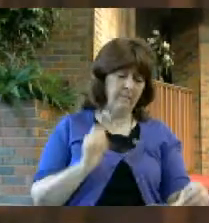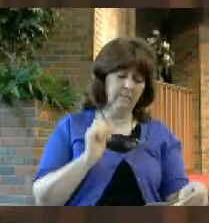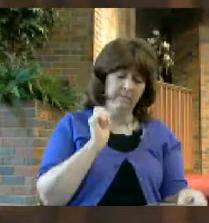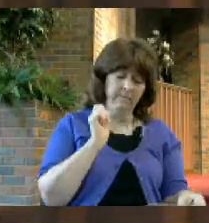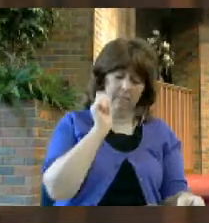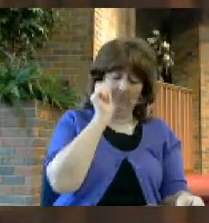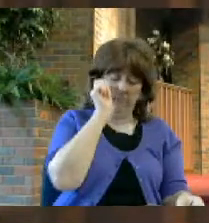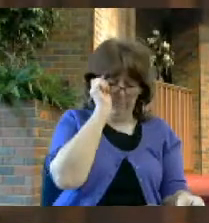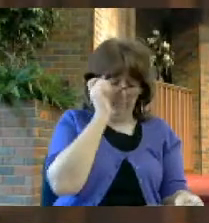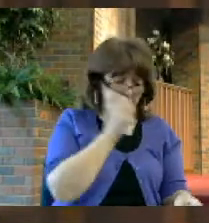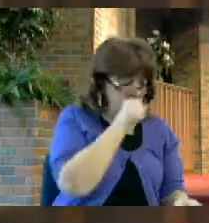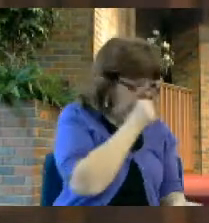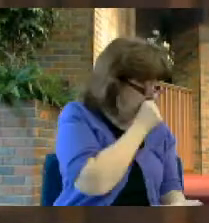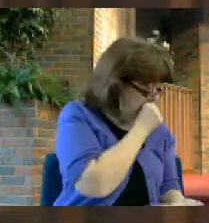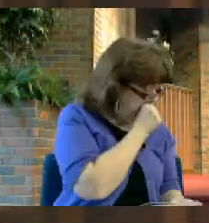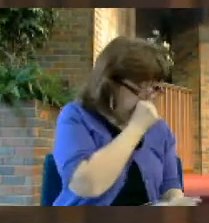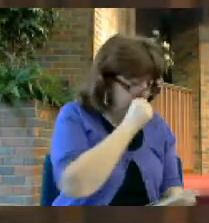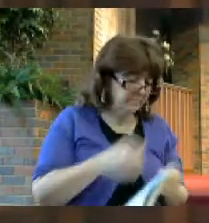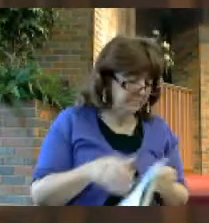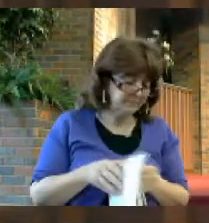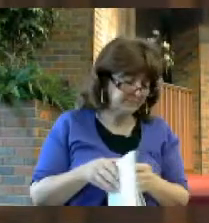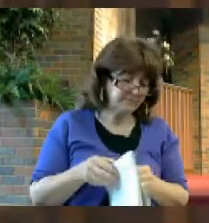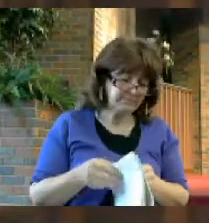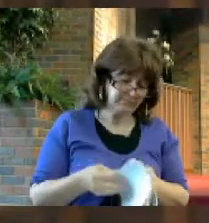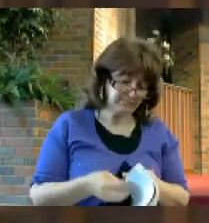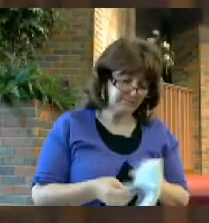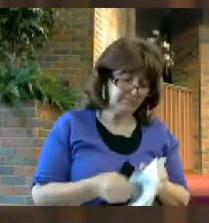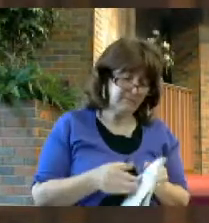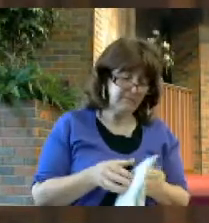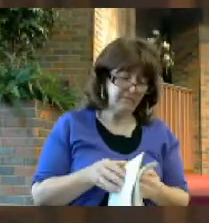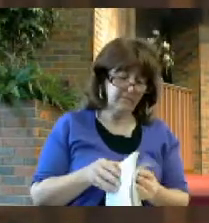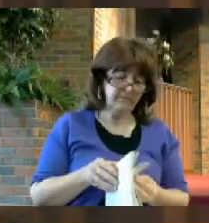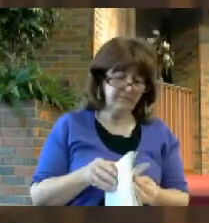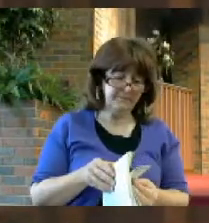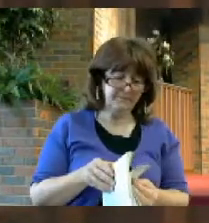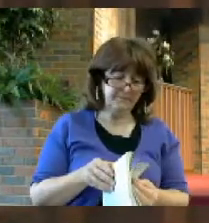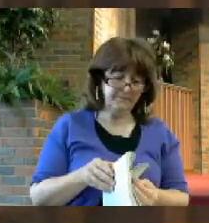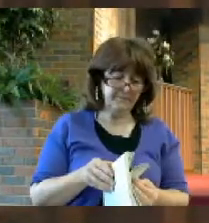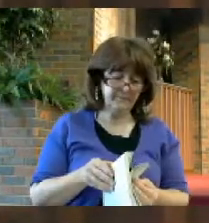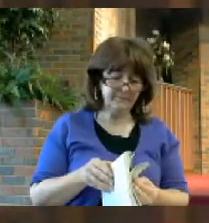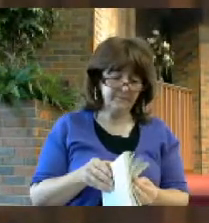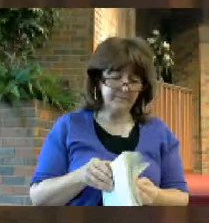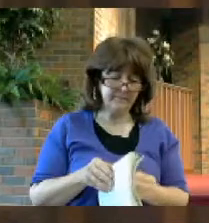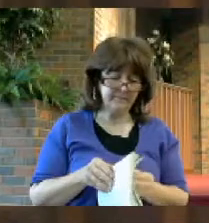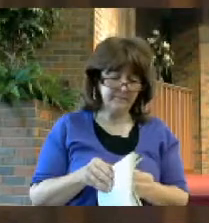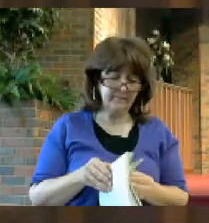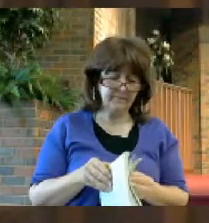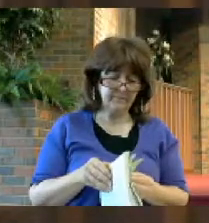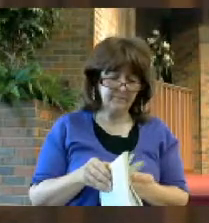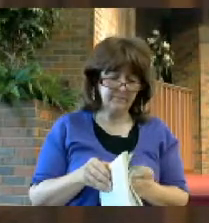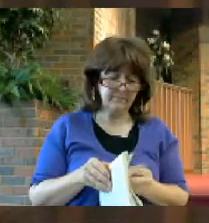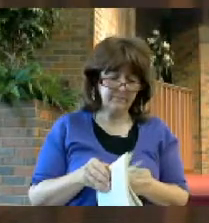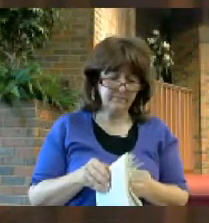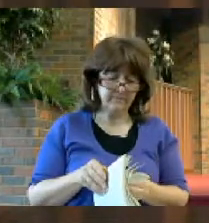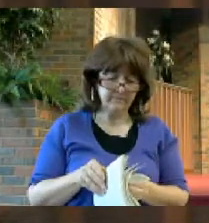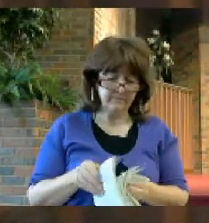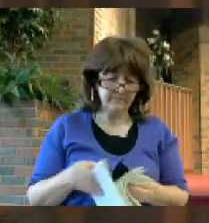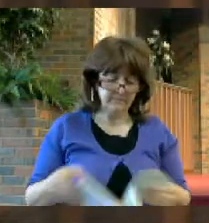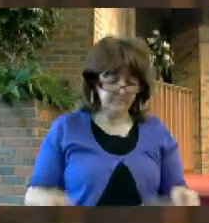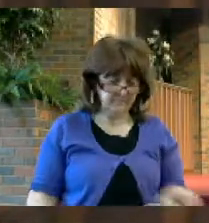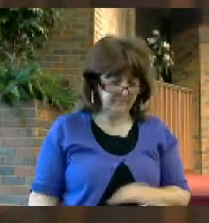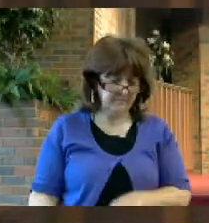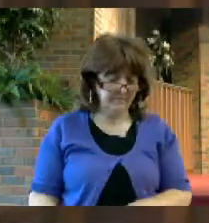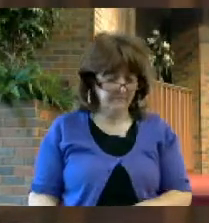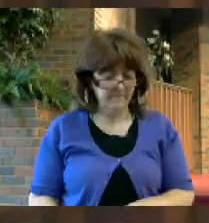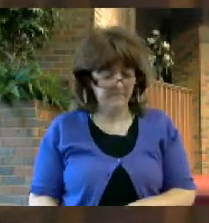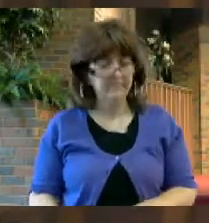511. We have this morning opportunity to come to God and to recognize His gift, His precious gift for us, and that is the